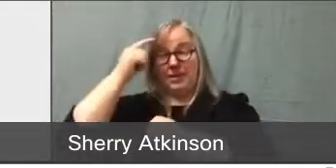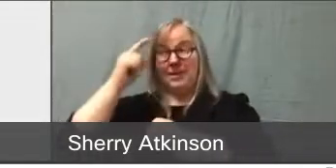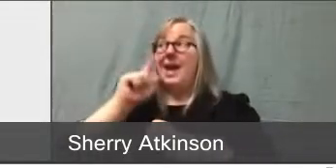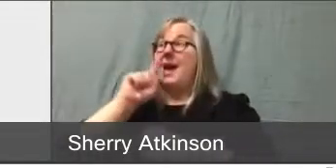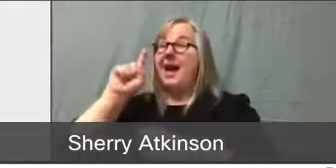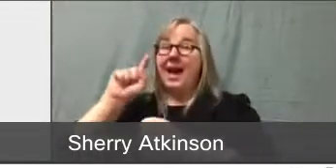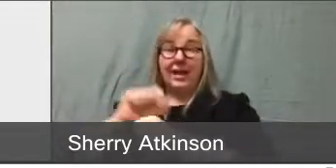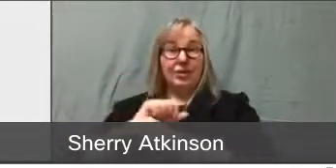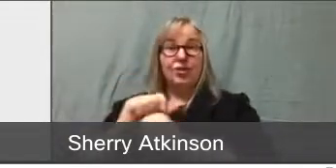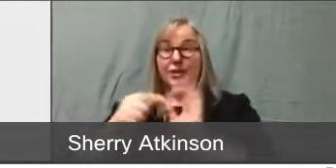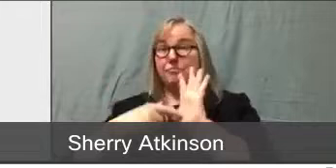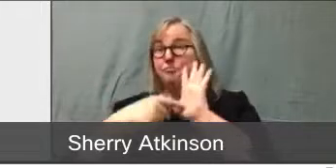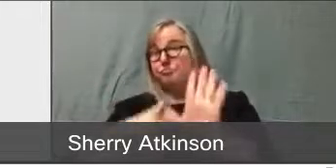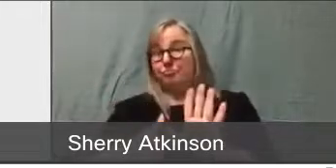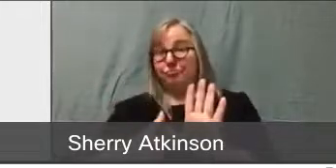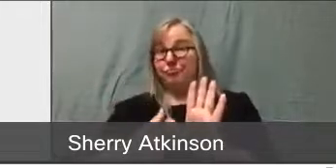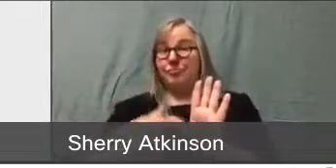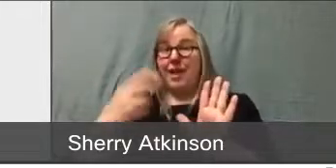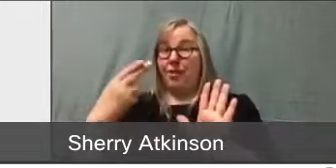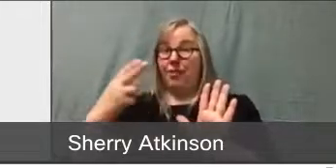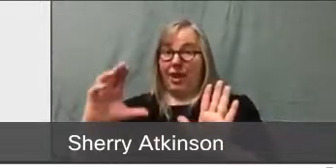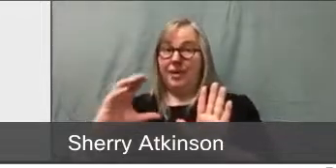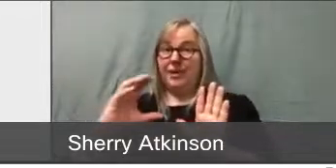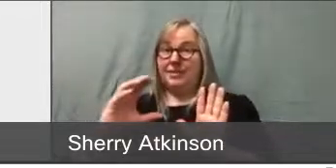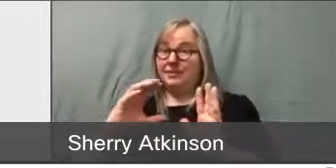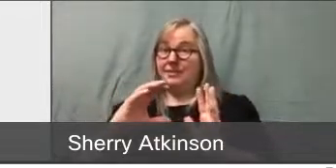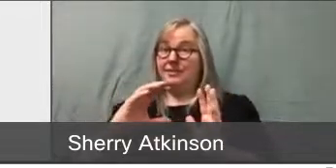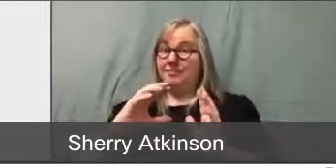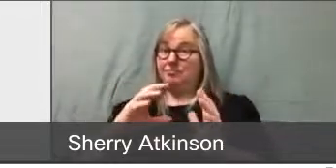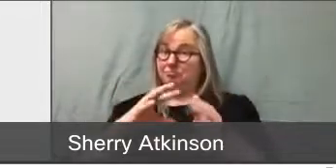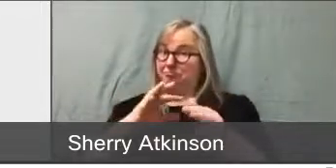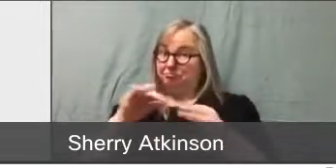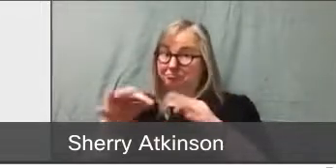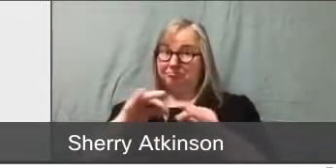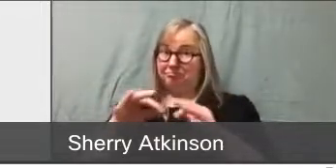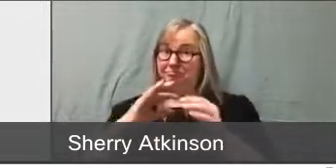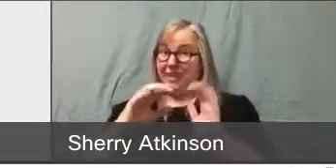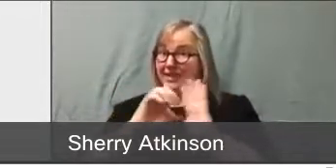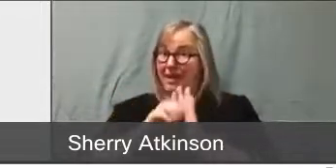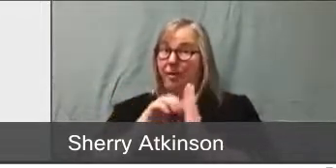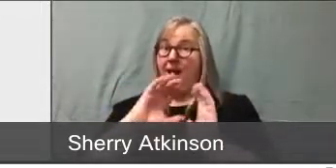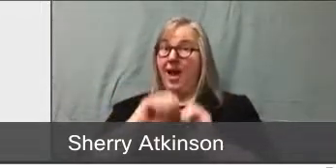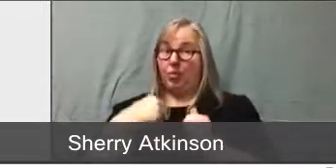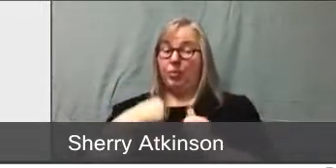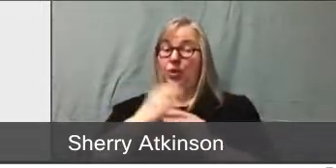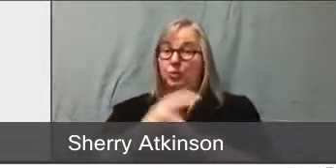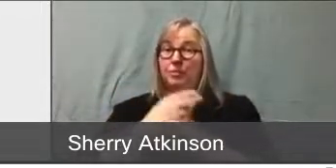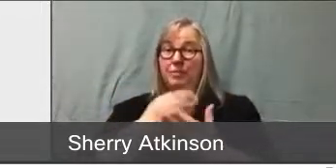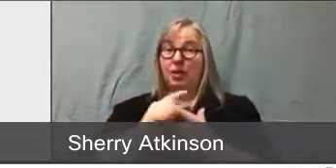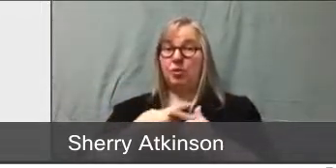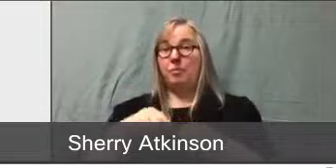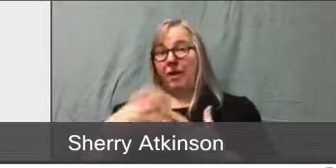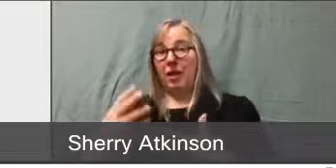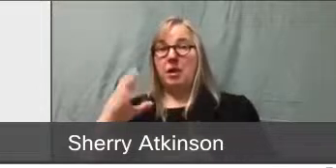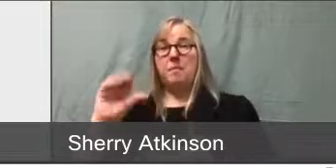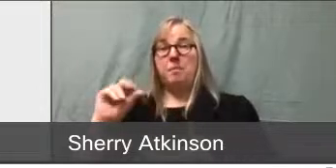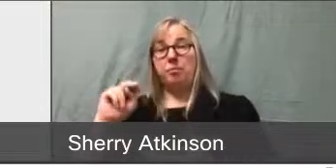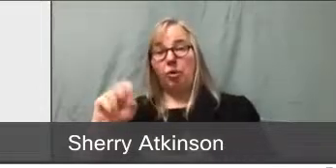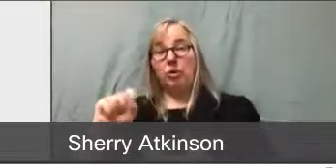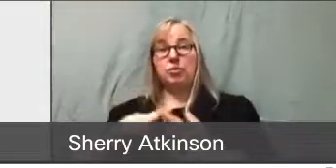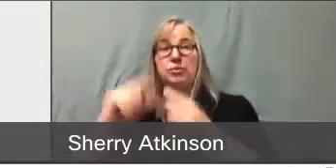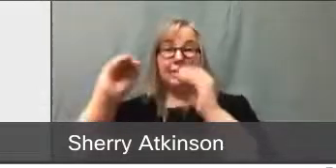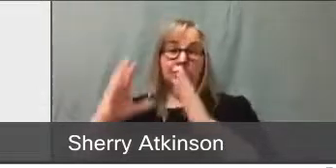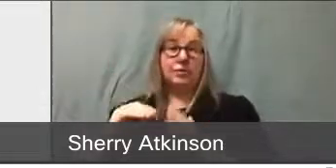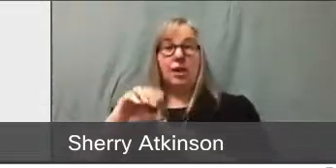Howard County in terms of how we use money to provide bonuses to teachers and others involved